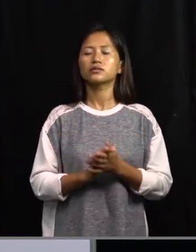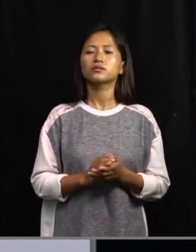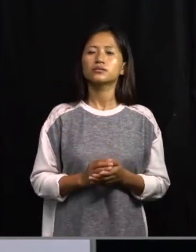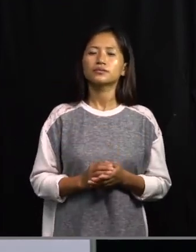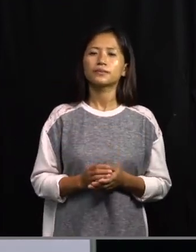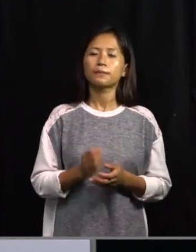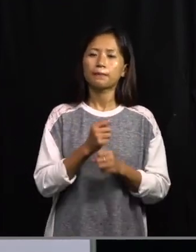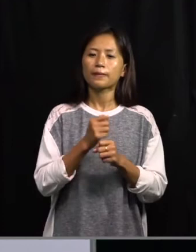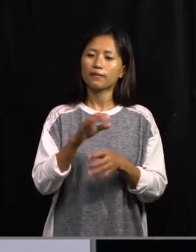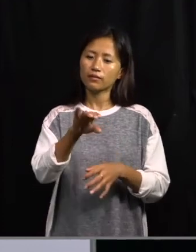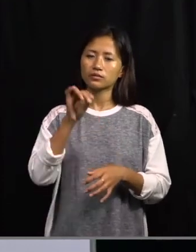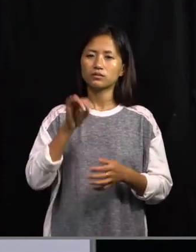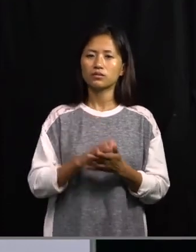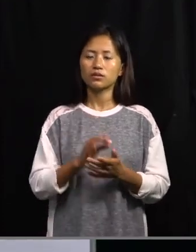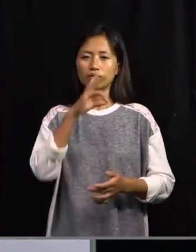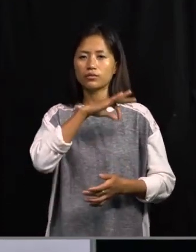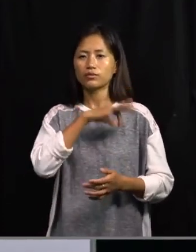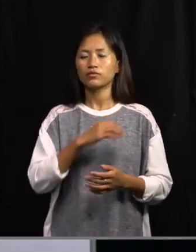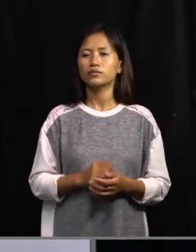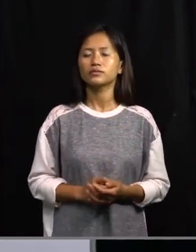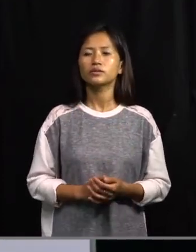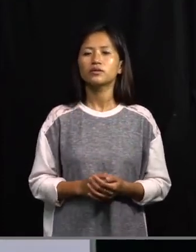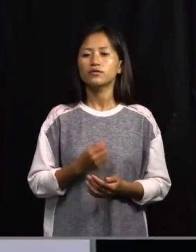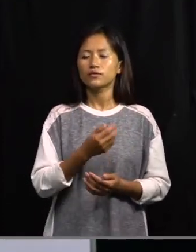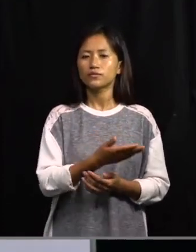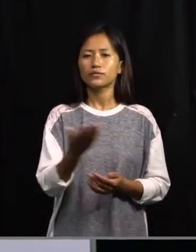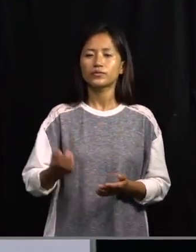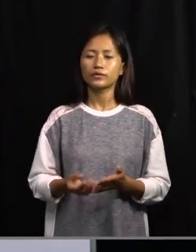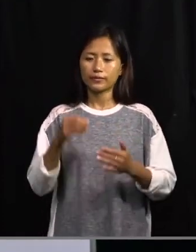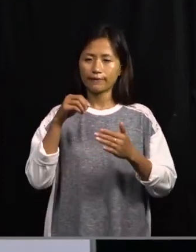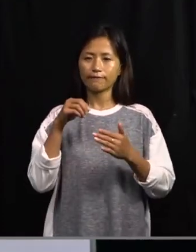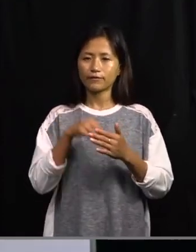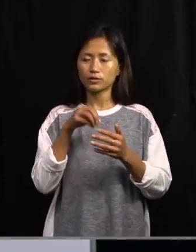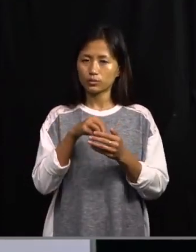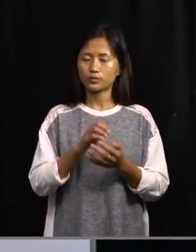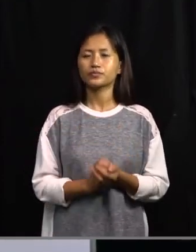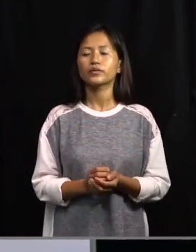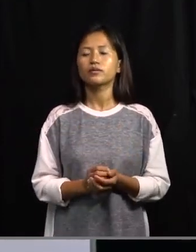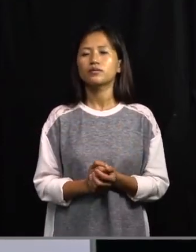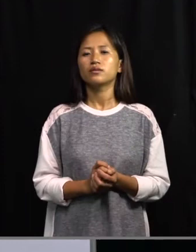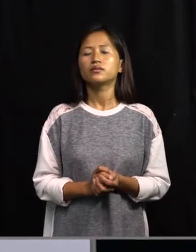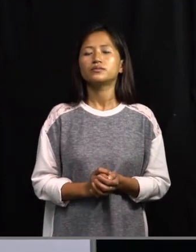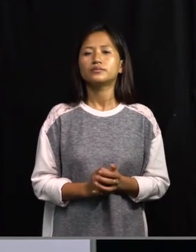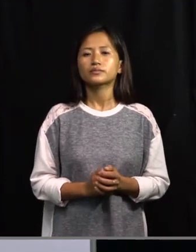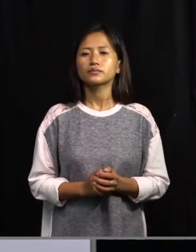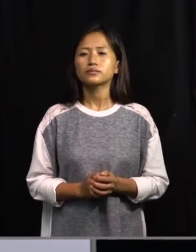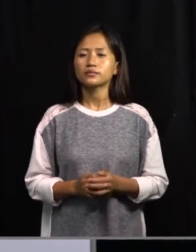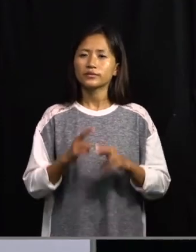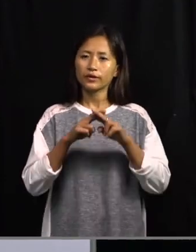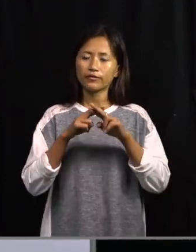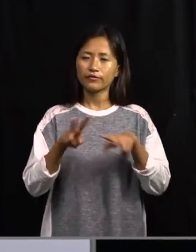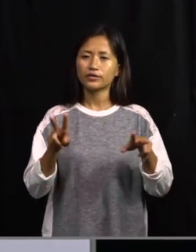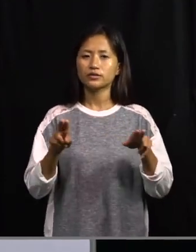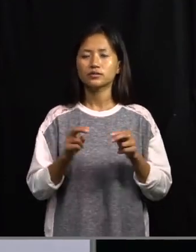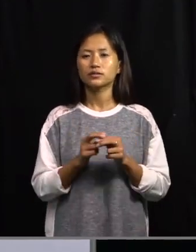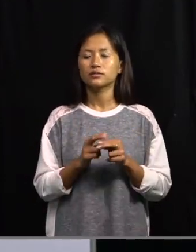or collecting the profits and dividends from their investment, from their effort. Likewise, fees and fines.